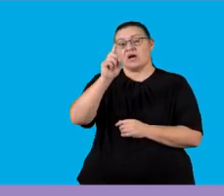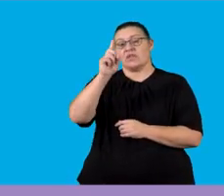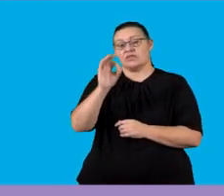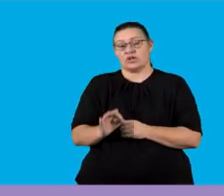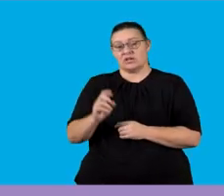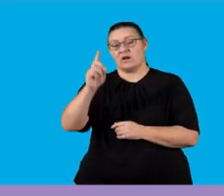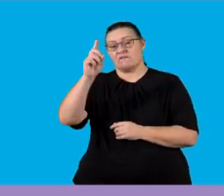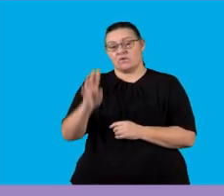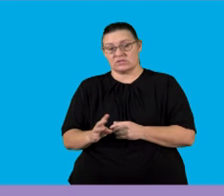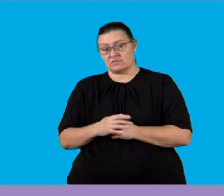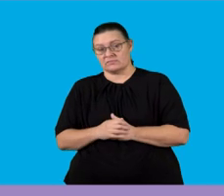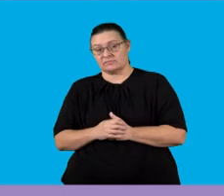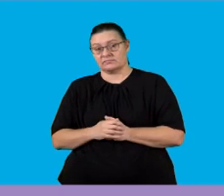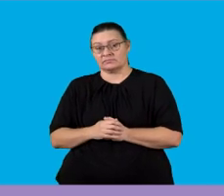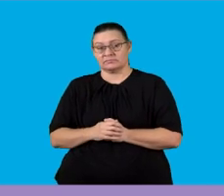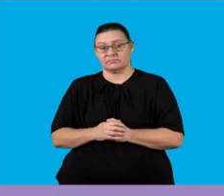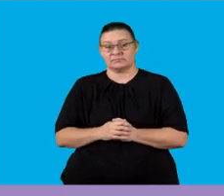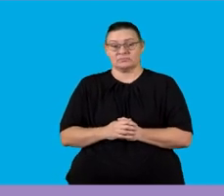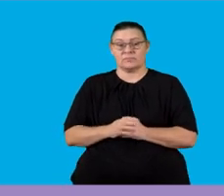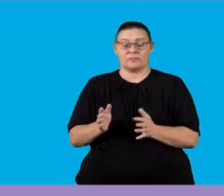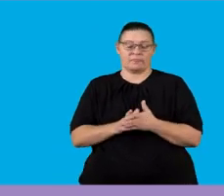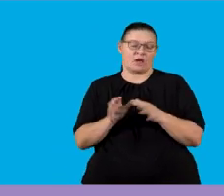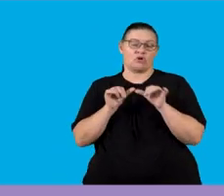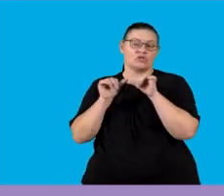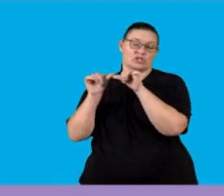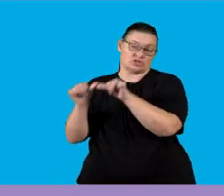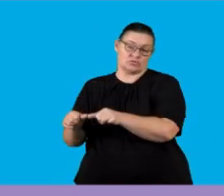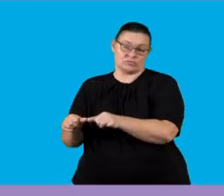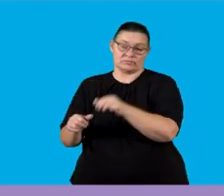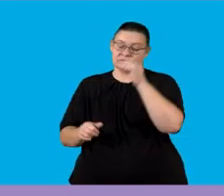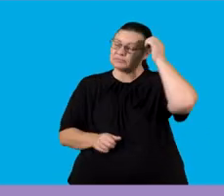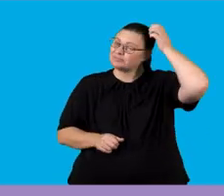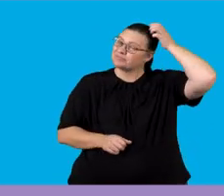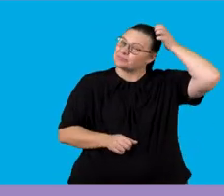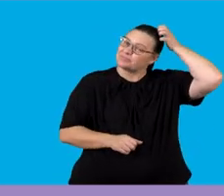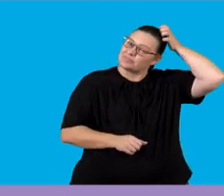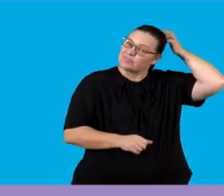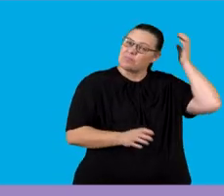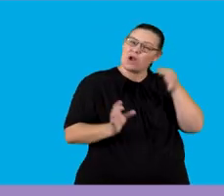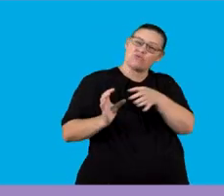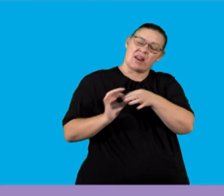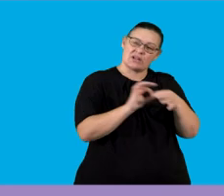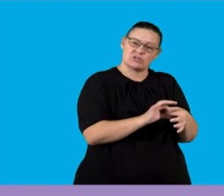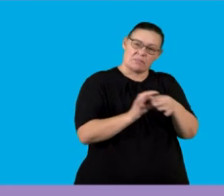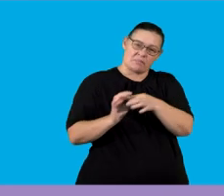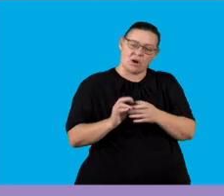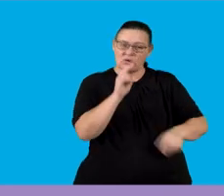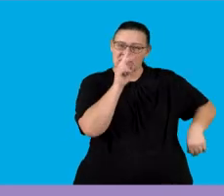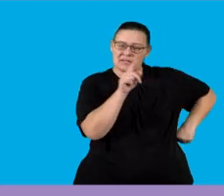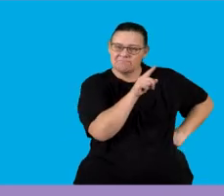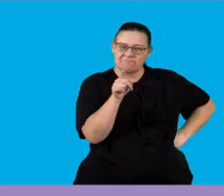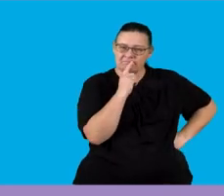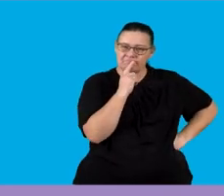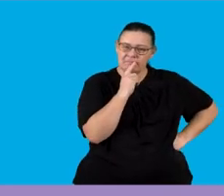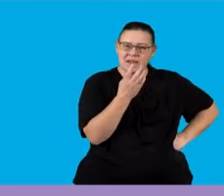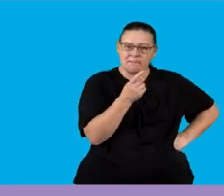number and the term itself? Well, if you are saying that you notice that as a